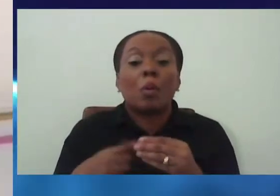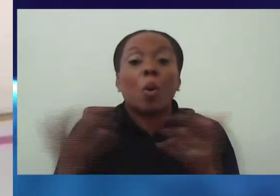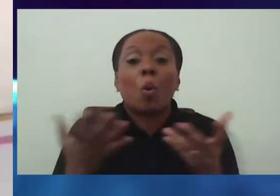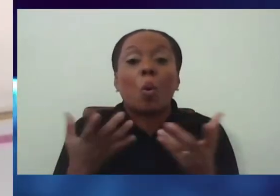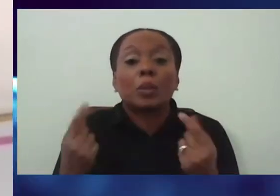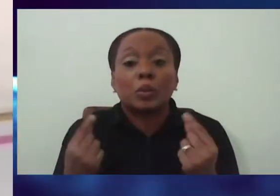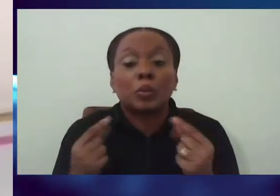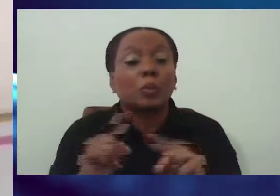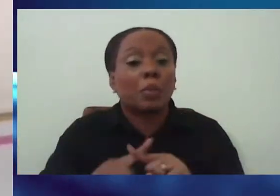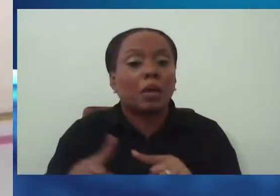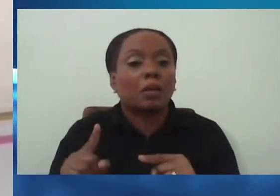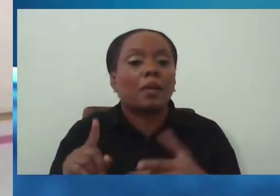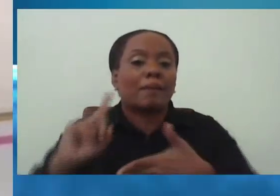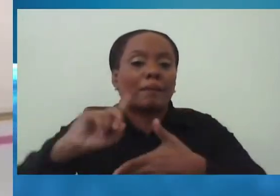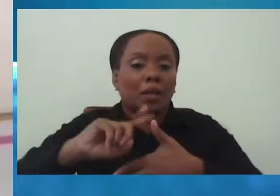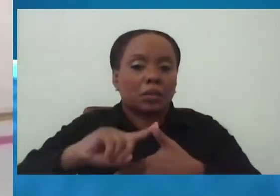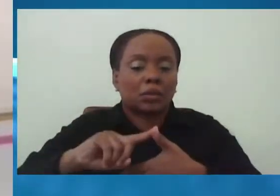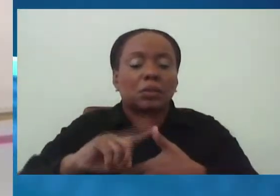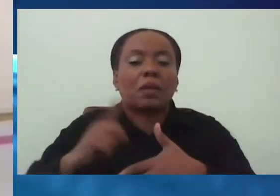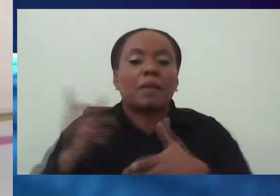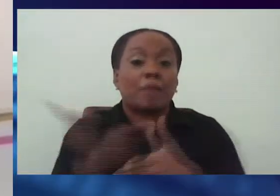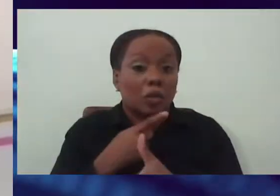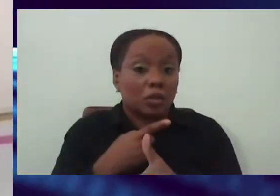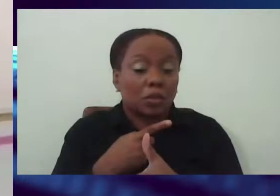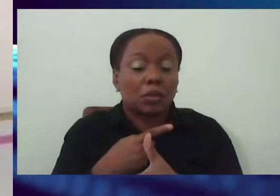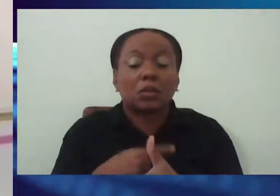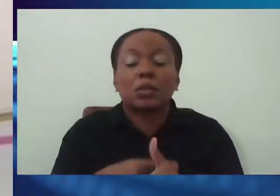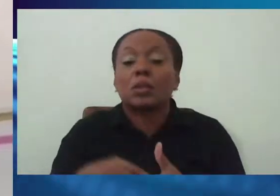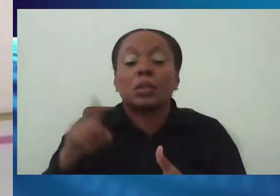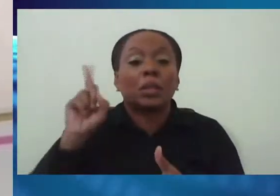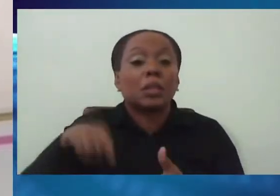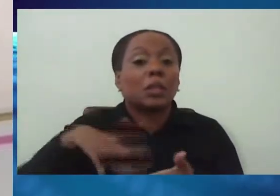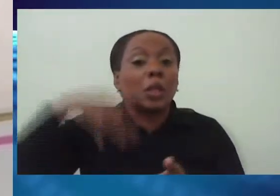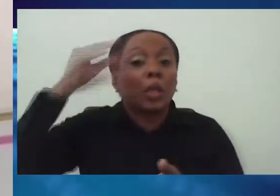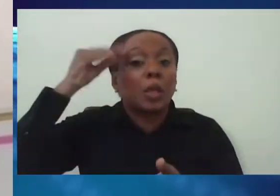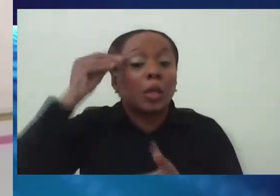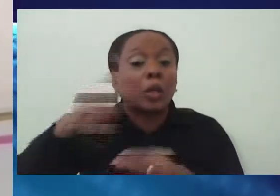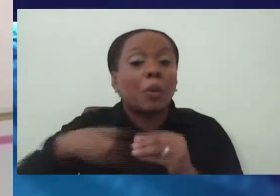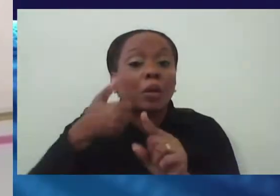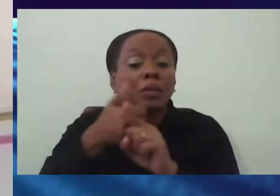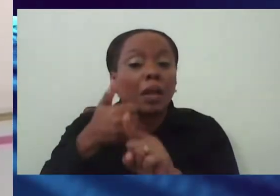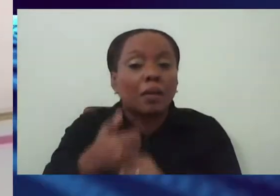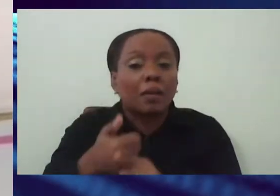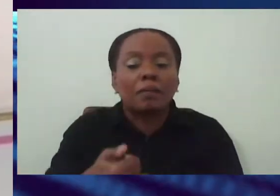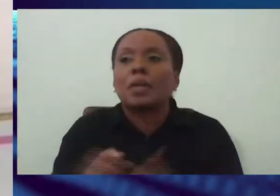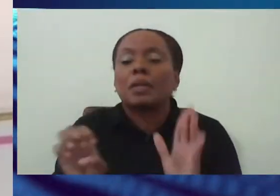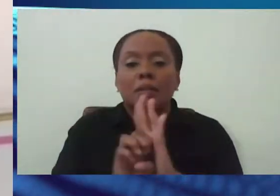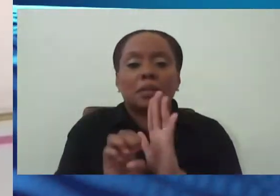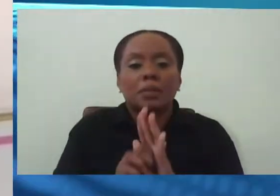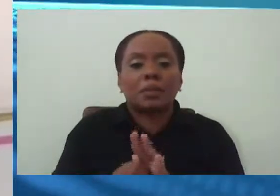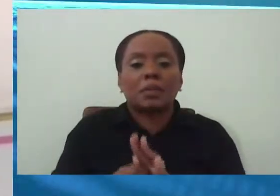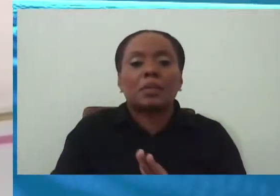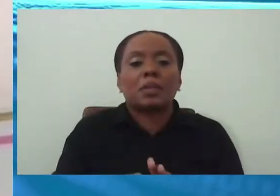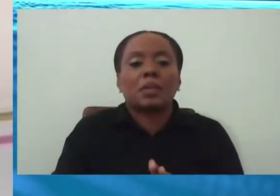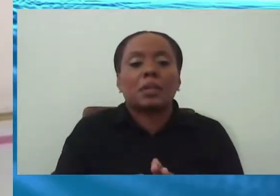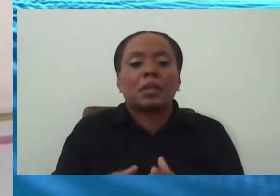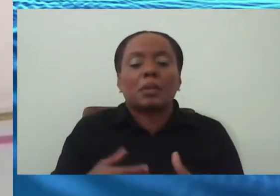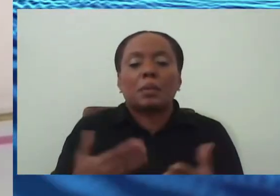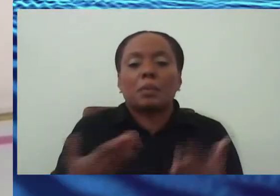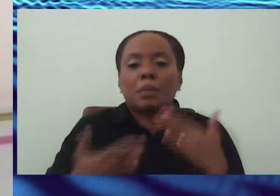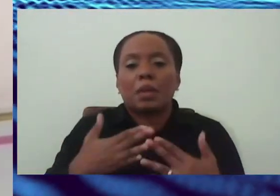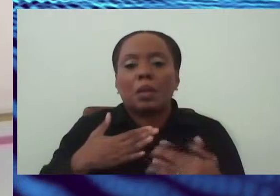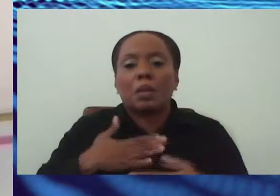yourself, yes? So to know those main symptoms that could continue. So for example, shortness of breath or the inability